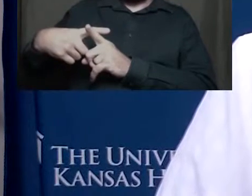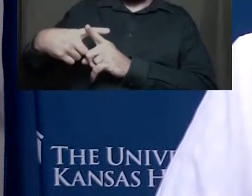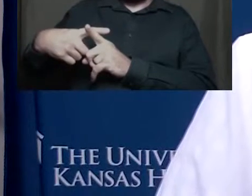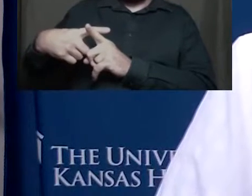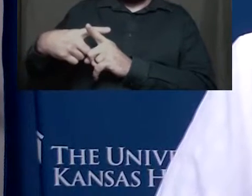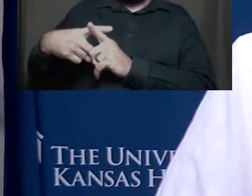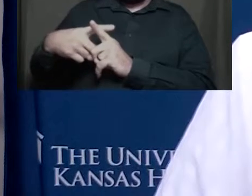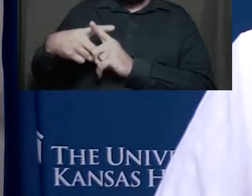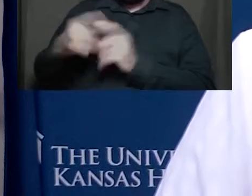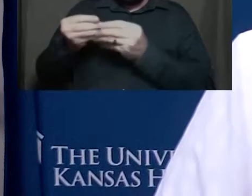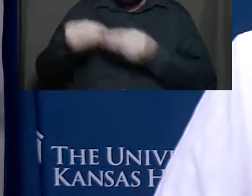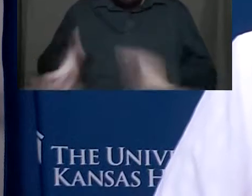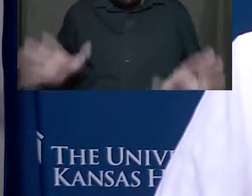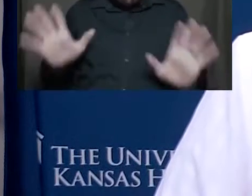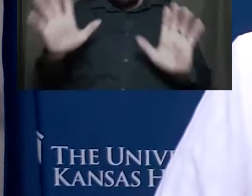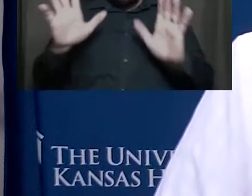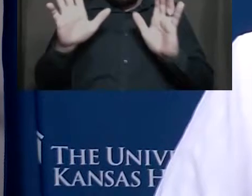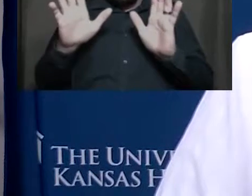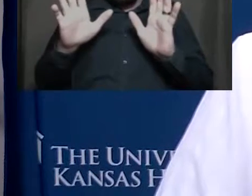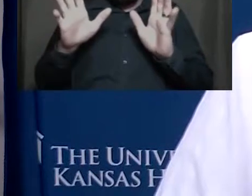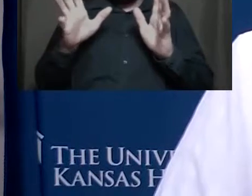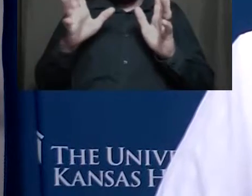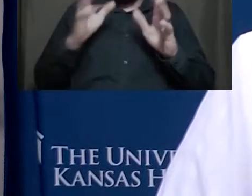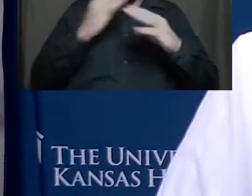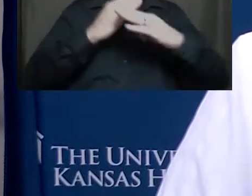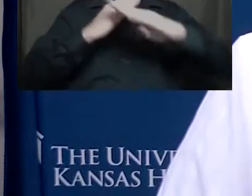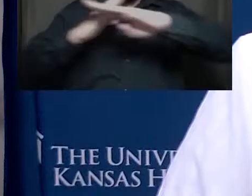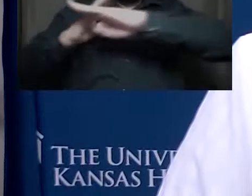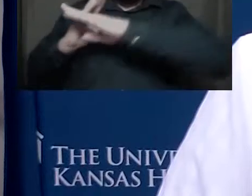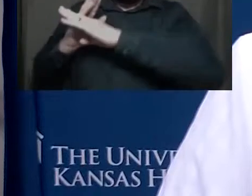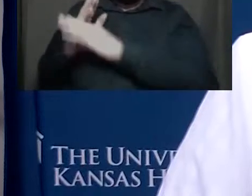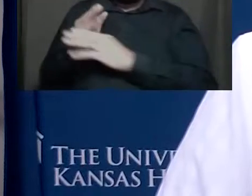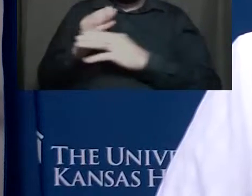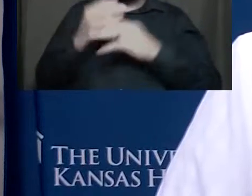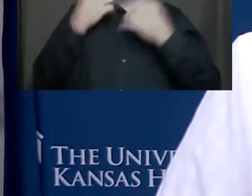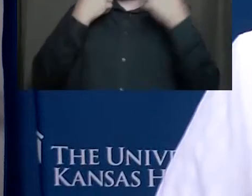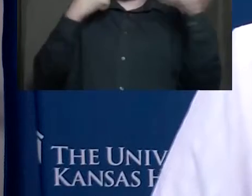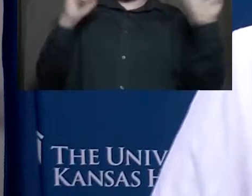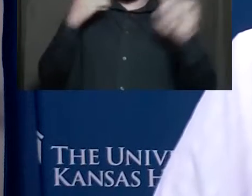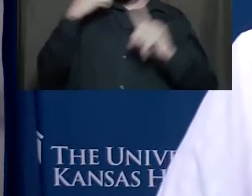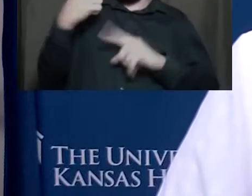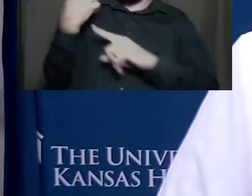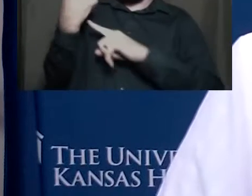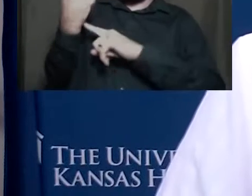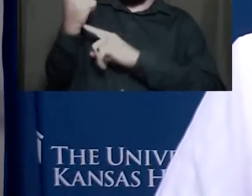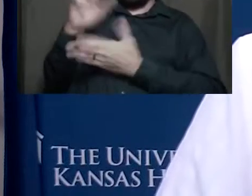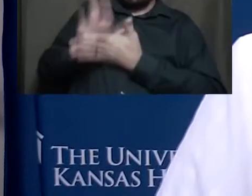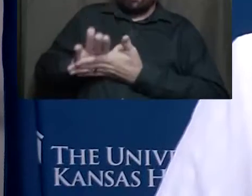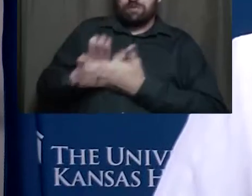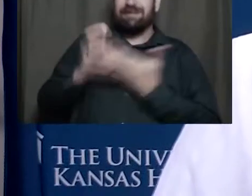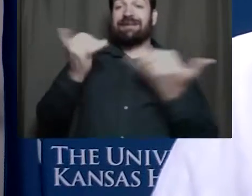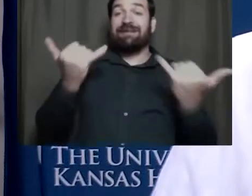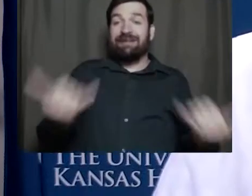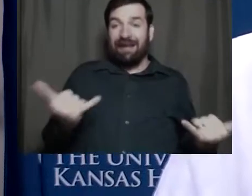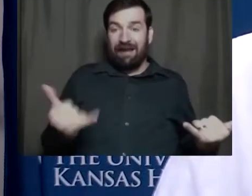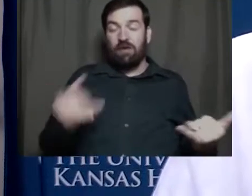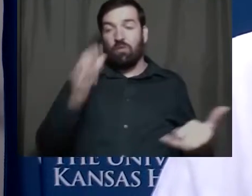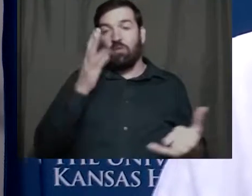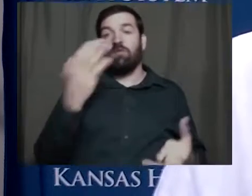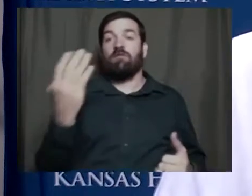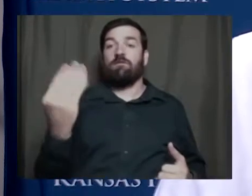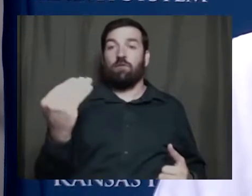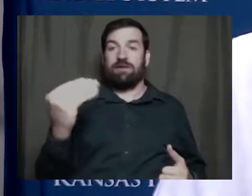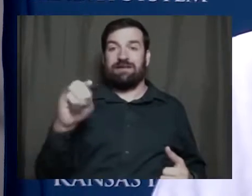that we saw allow kids to be in school very successfully last year, now we're going to have a 14-day possibly quarantine for the